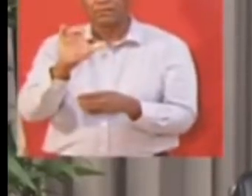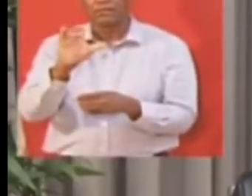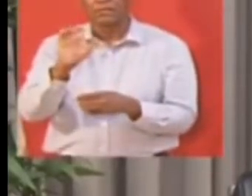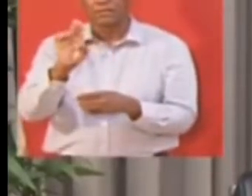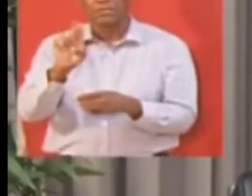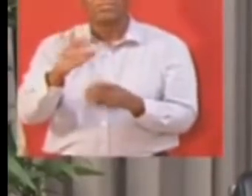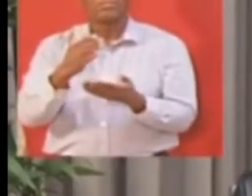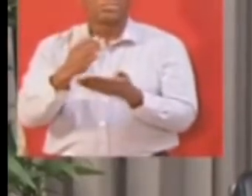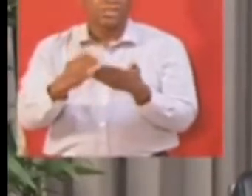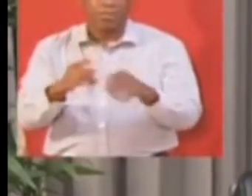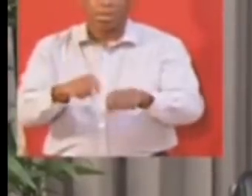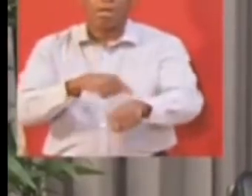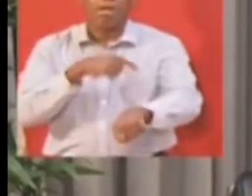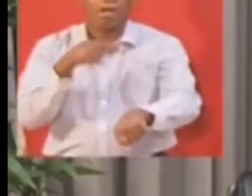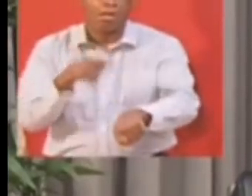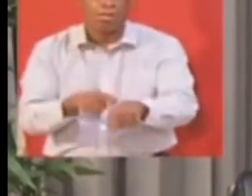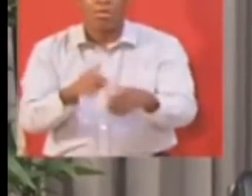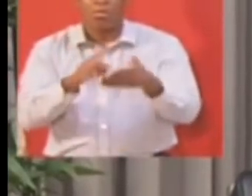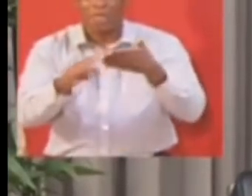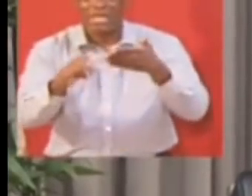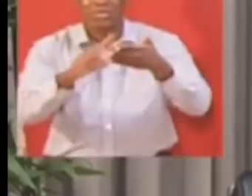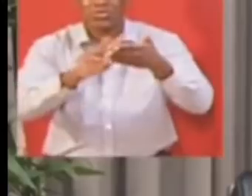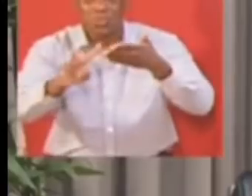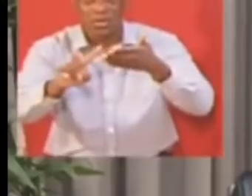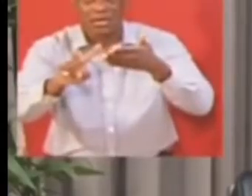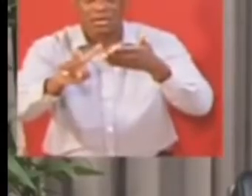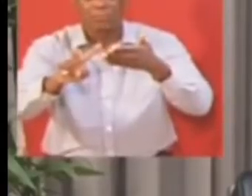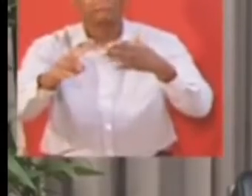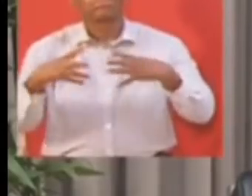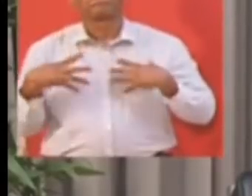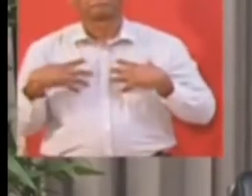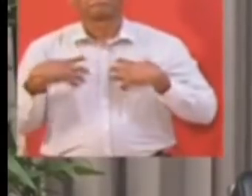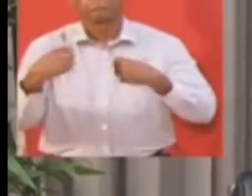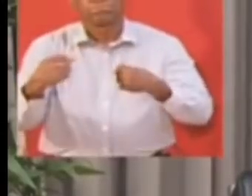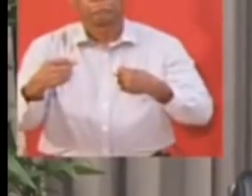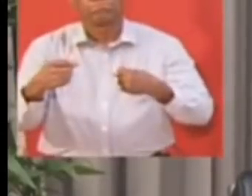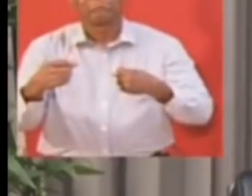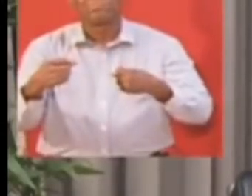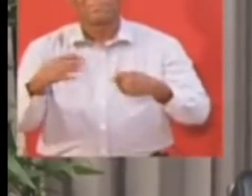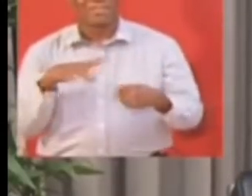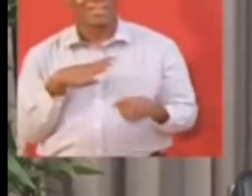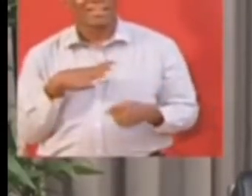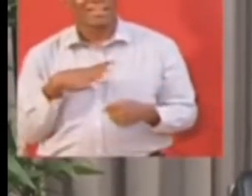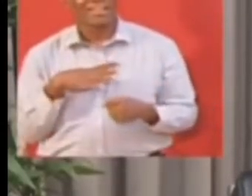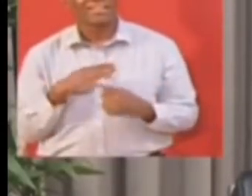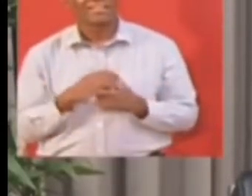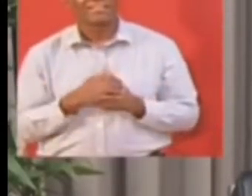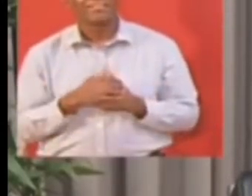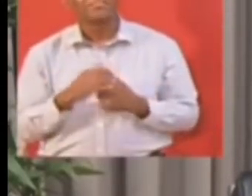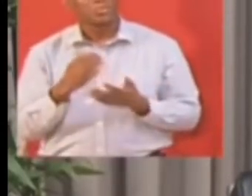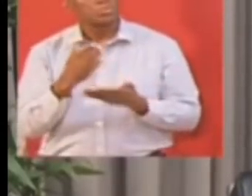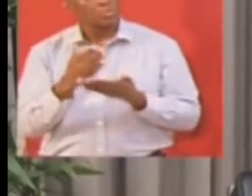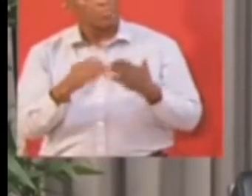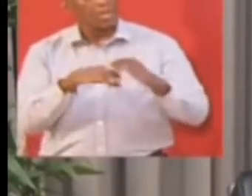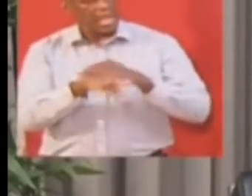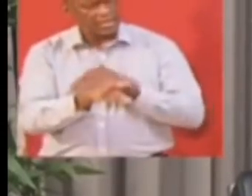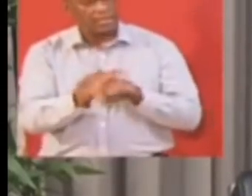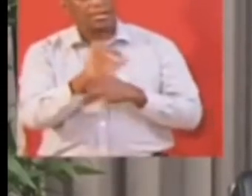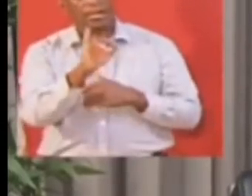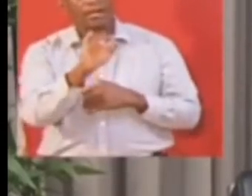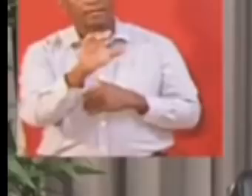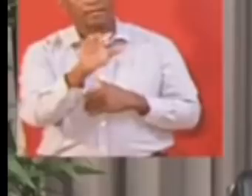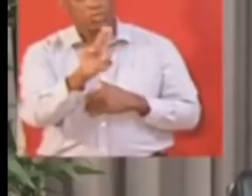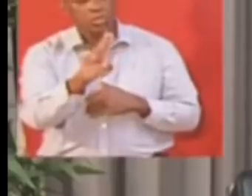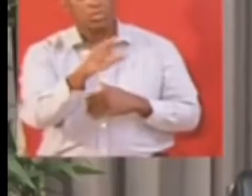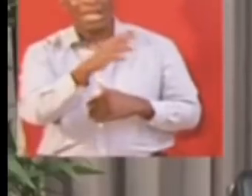maybe a week or 2 weeks, and they have been able to recover. So persons have been into the ICU and the HDU and been stepped back